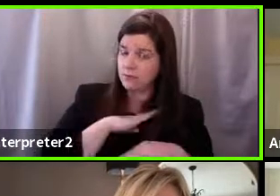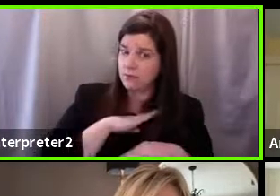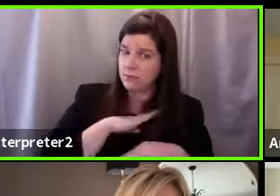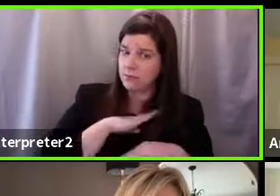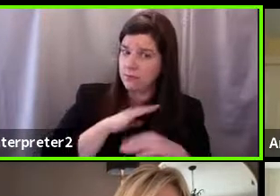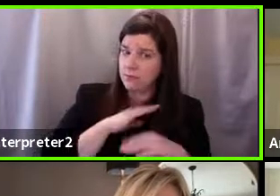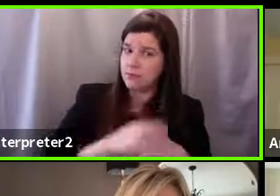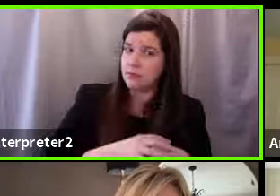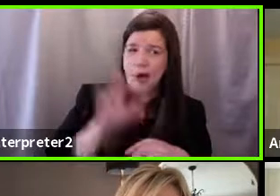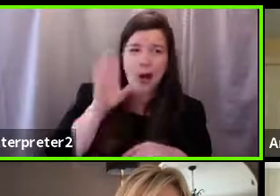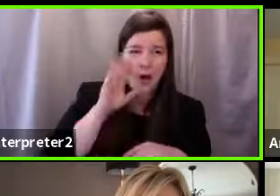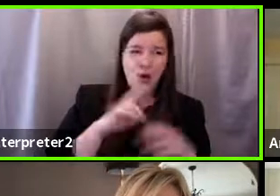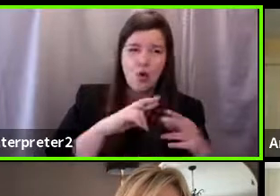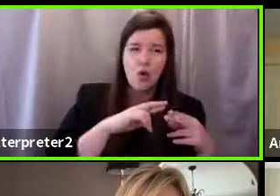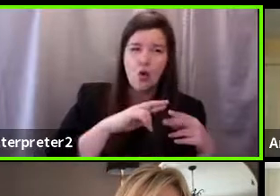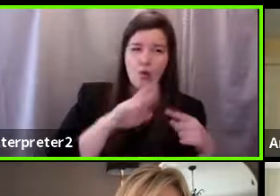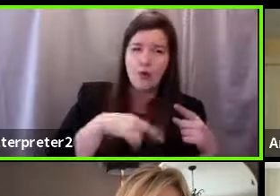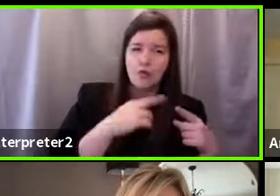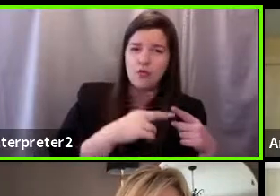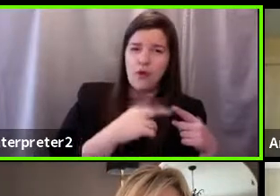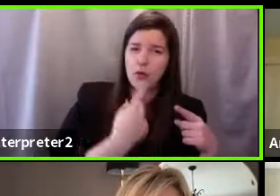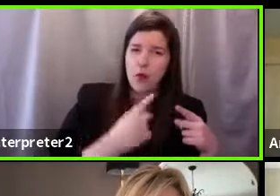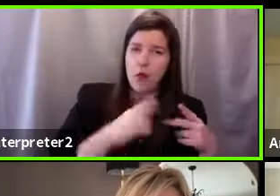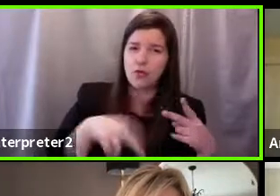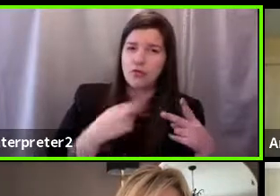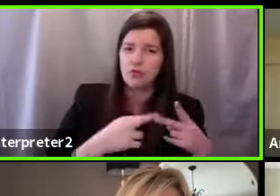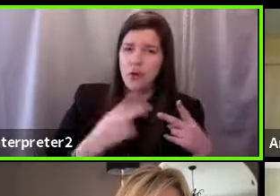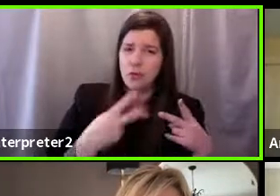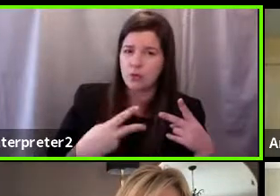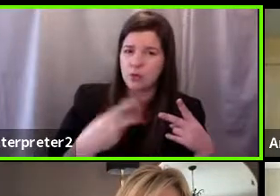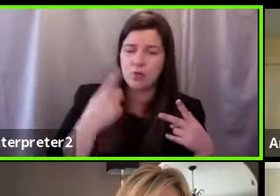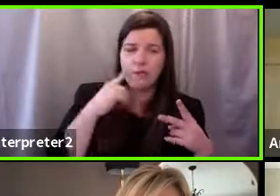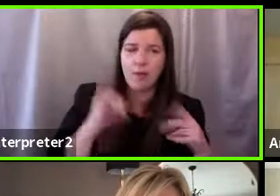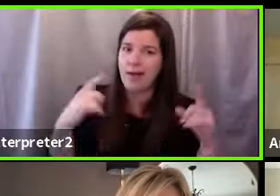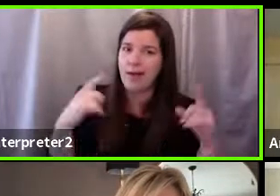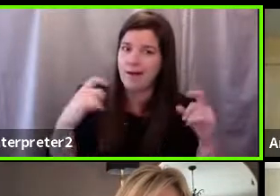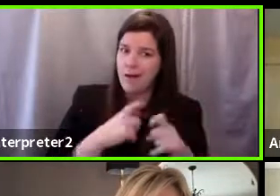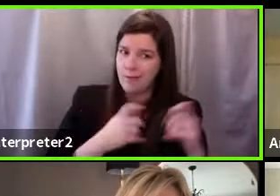during round 1 and round 2 of that complex process?